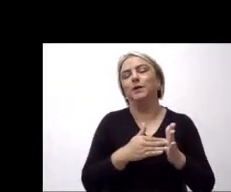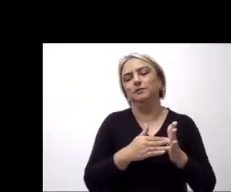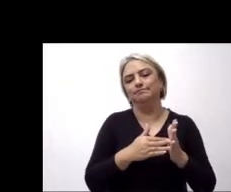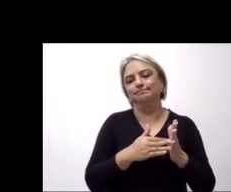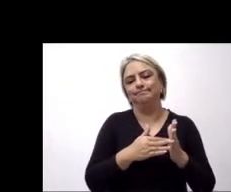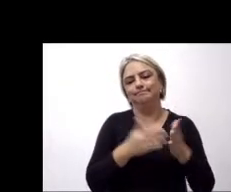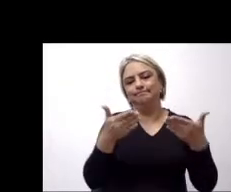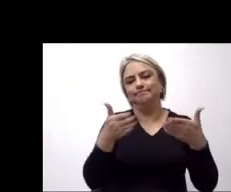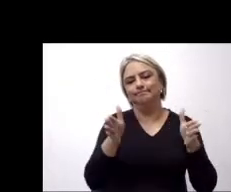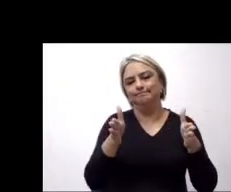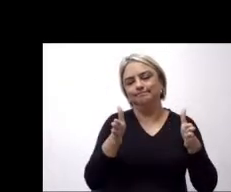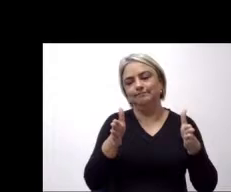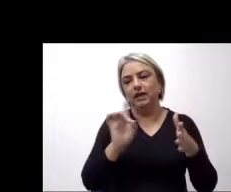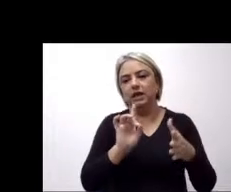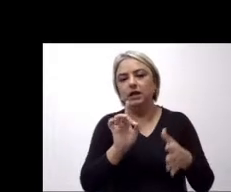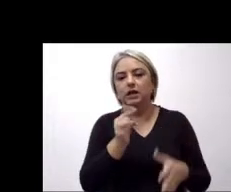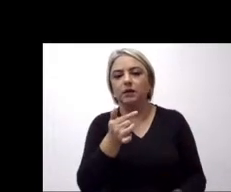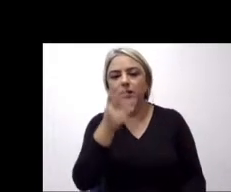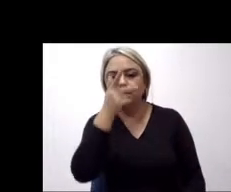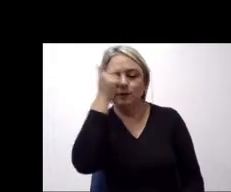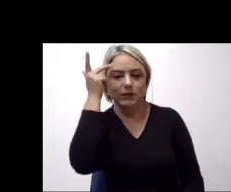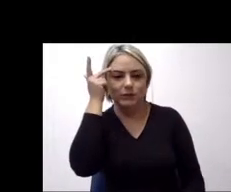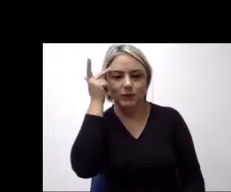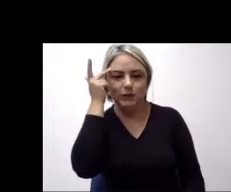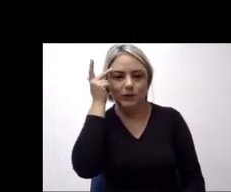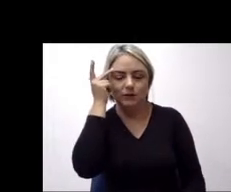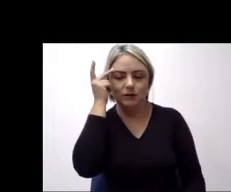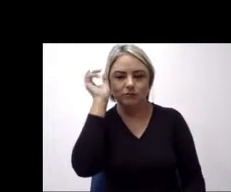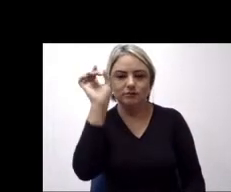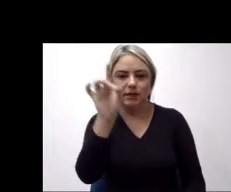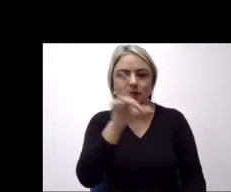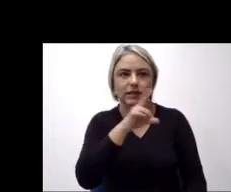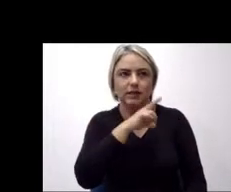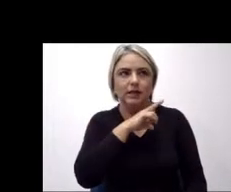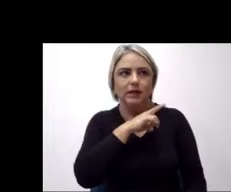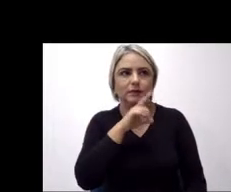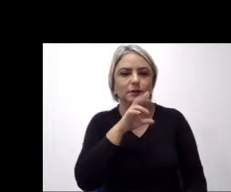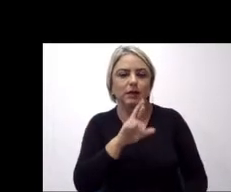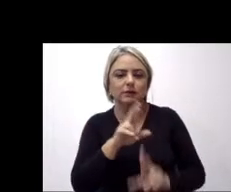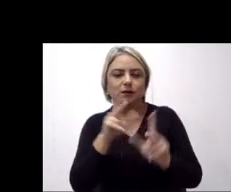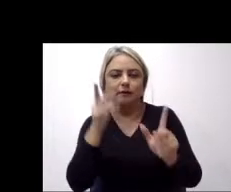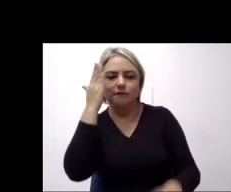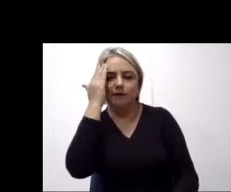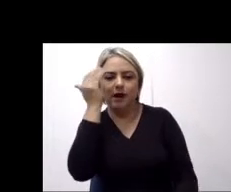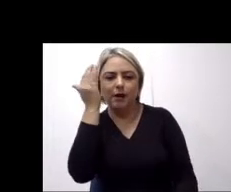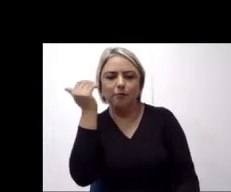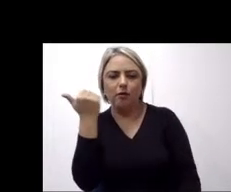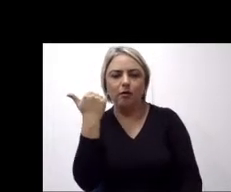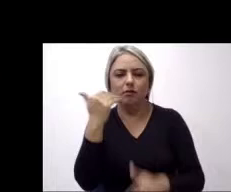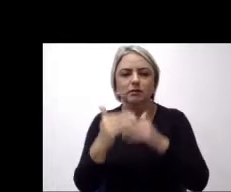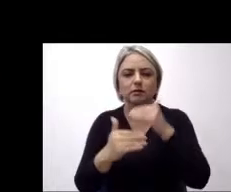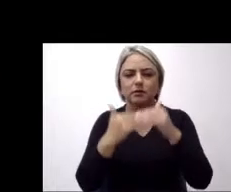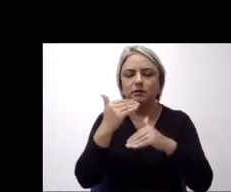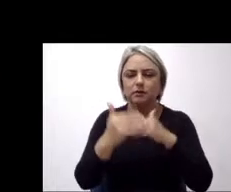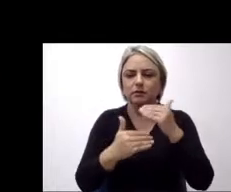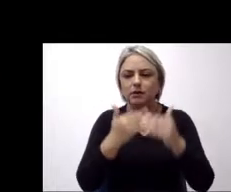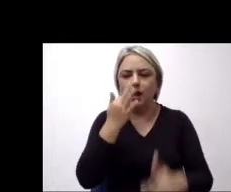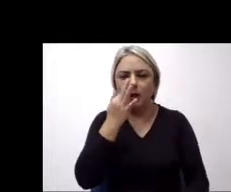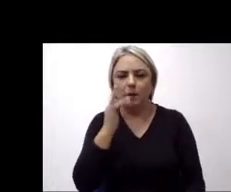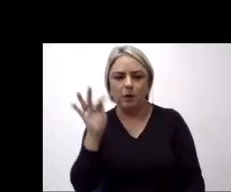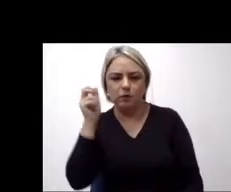not, people not, there is a famous distinction developed by Perelman between conviction and